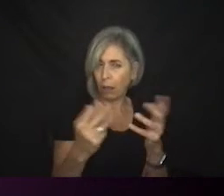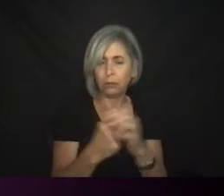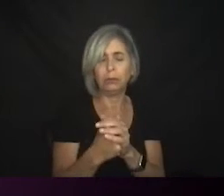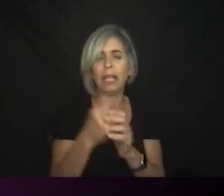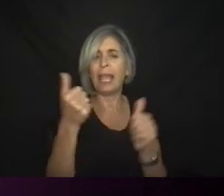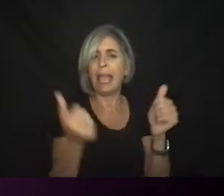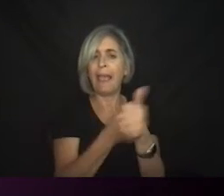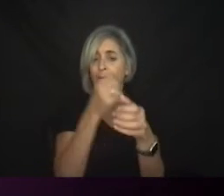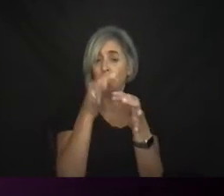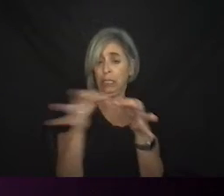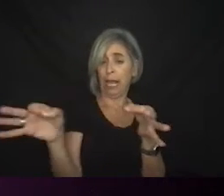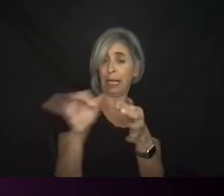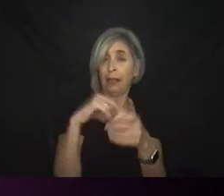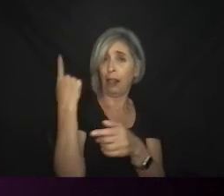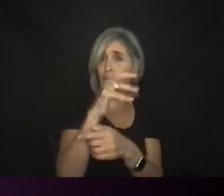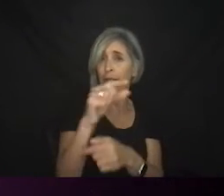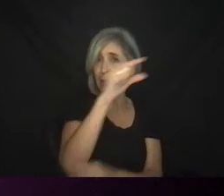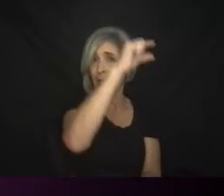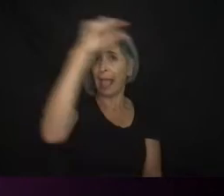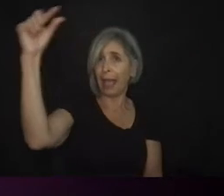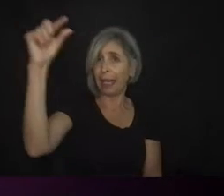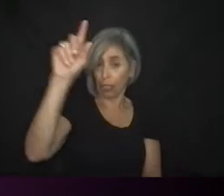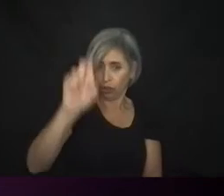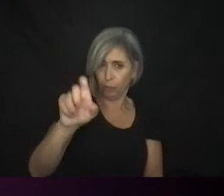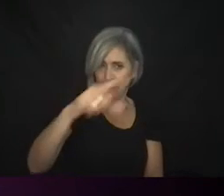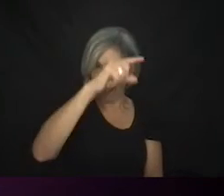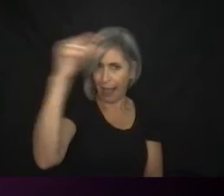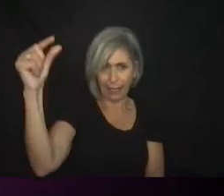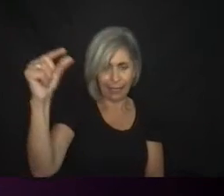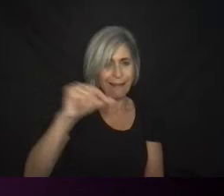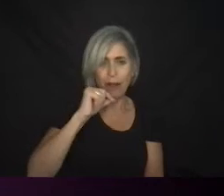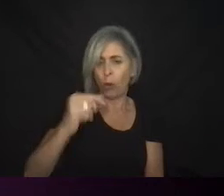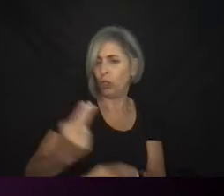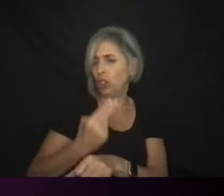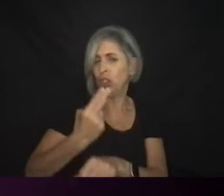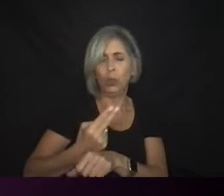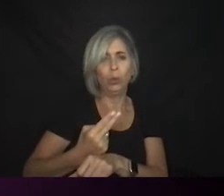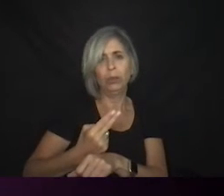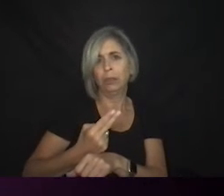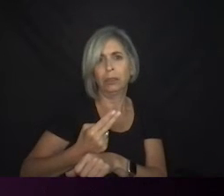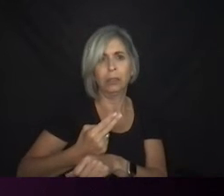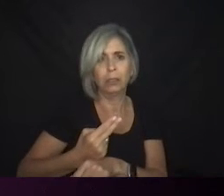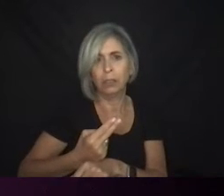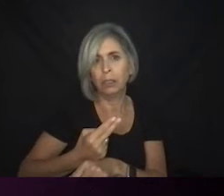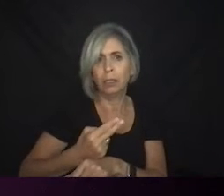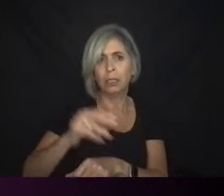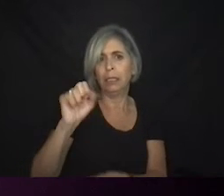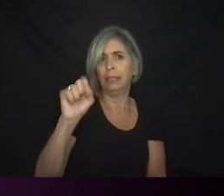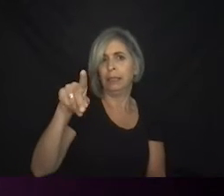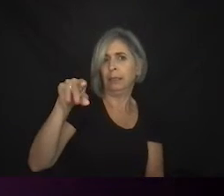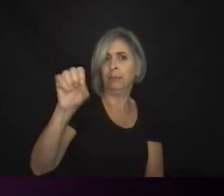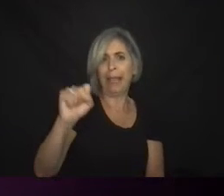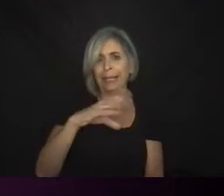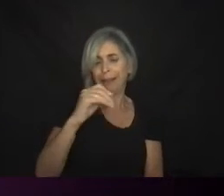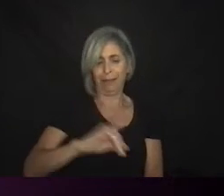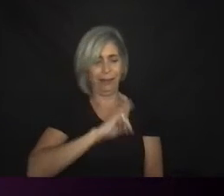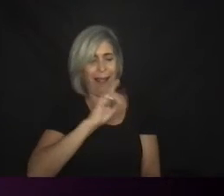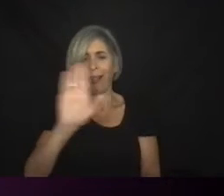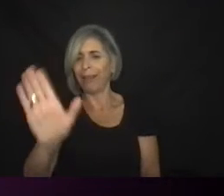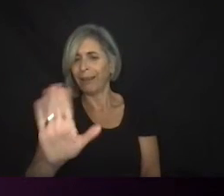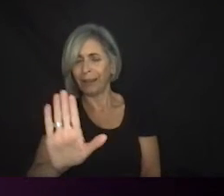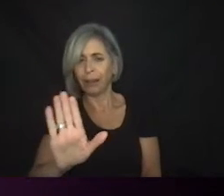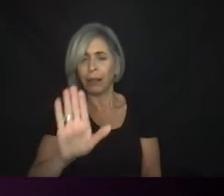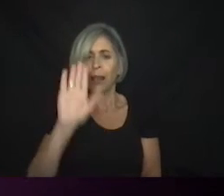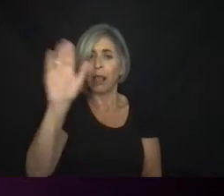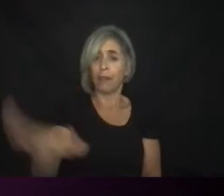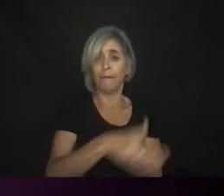Every text that looks like a heading should be a heading. Don't just use spans and styling. And then kind of on